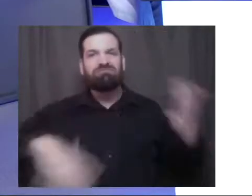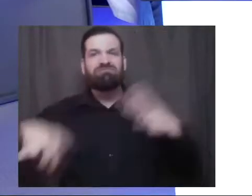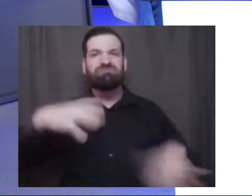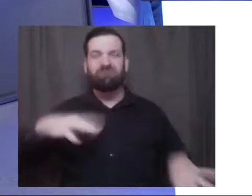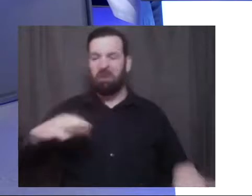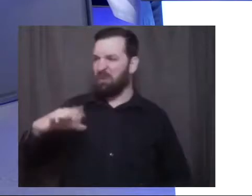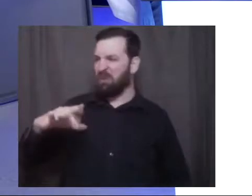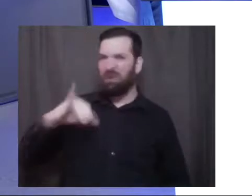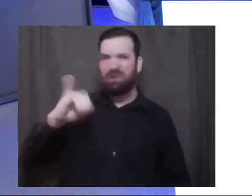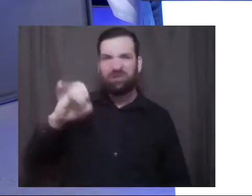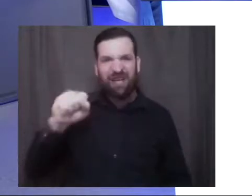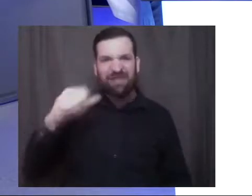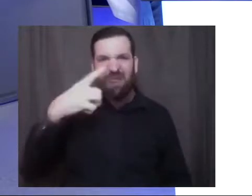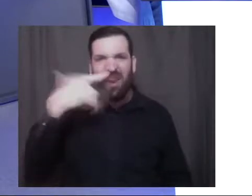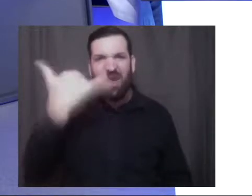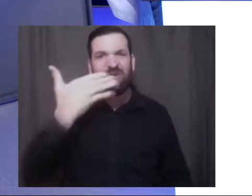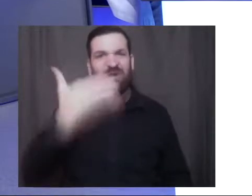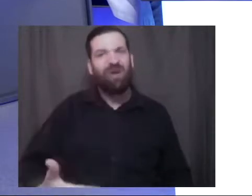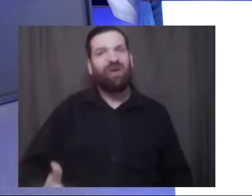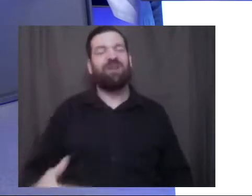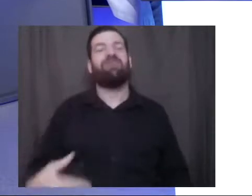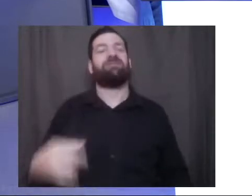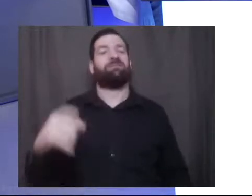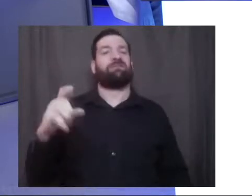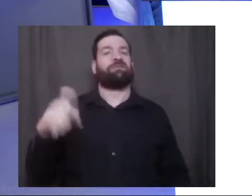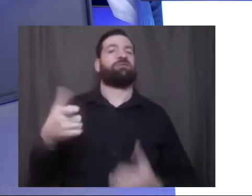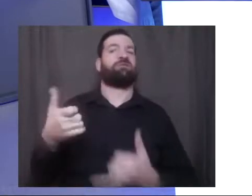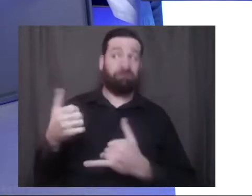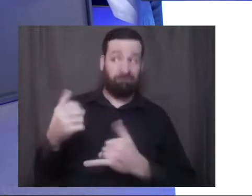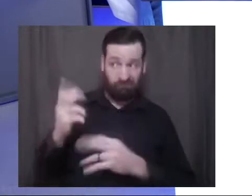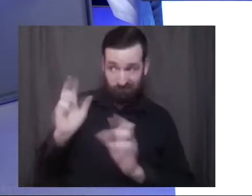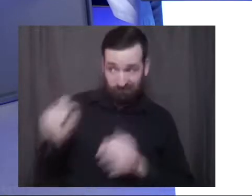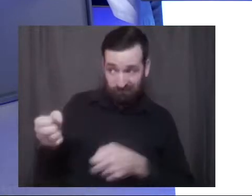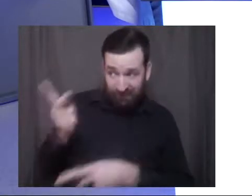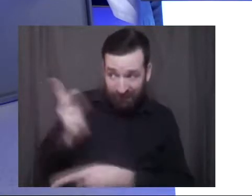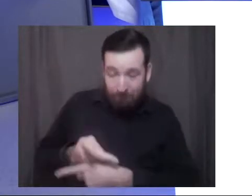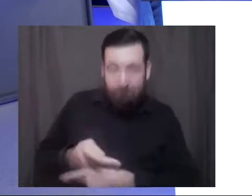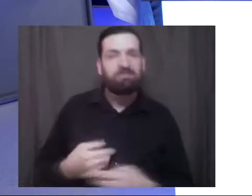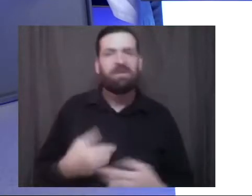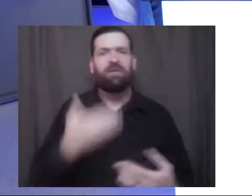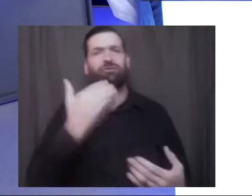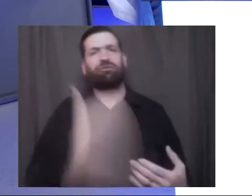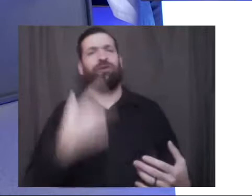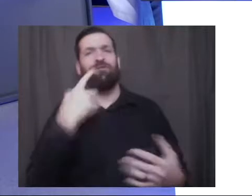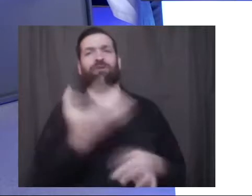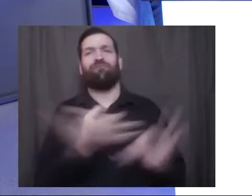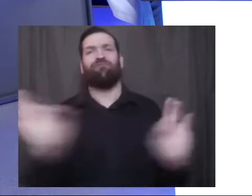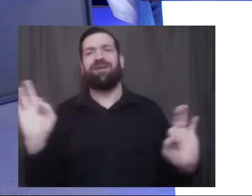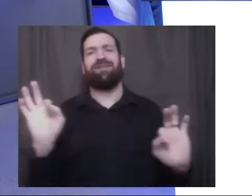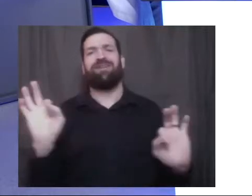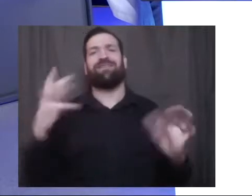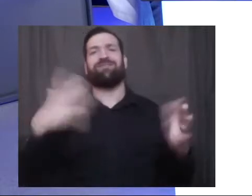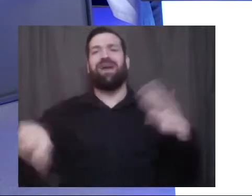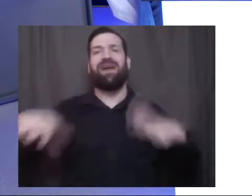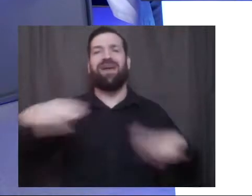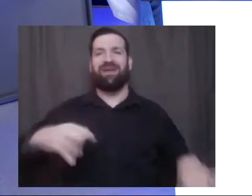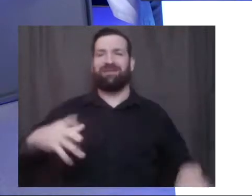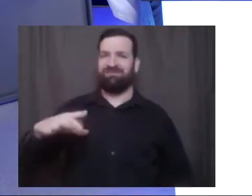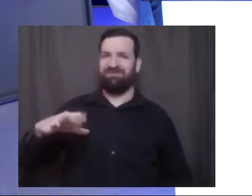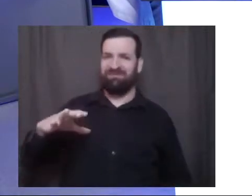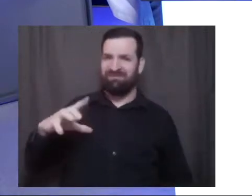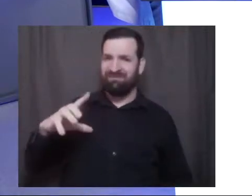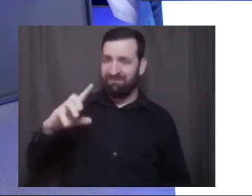in that jacket. I think she should try to see if she can take it home. It's always good to get free swag. That's the I best don't know part. if that's free, though. I think that's